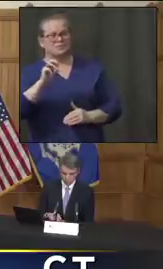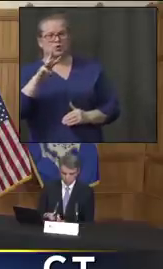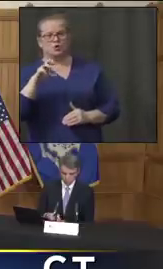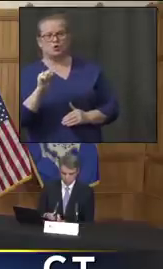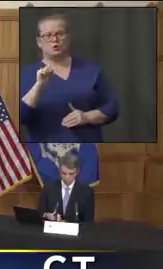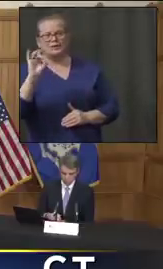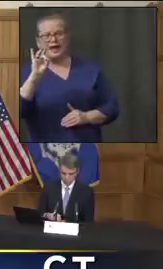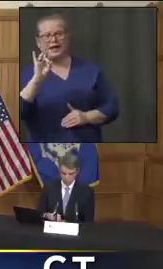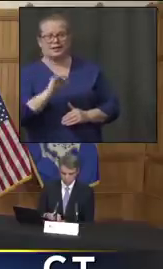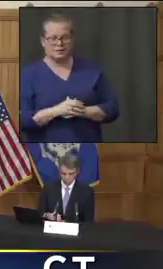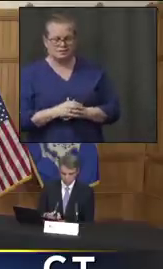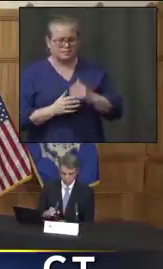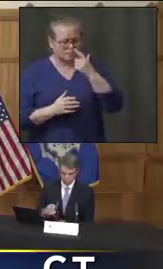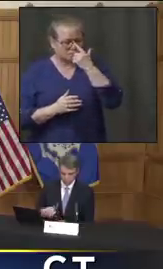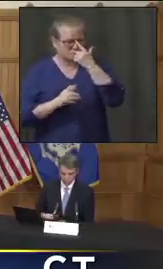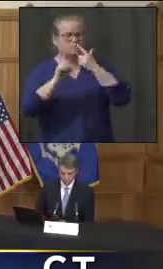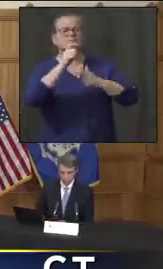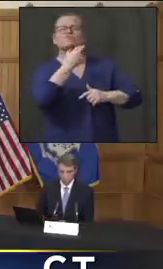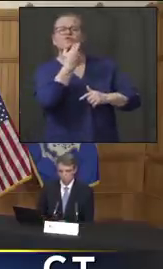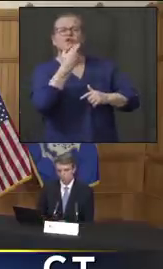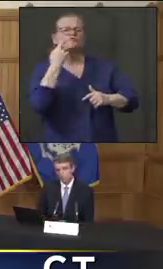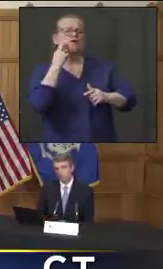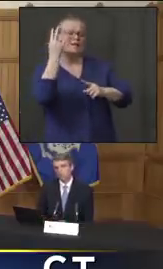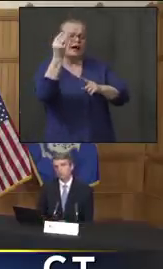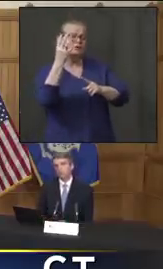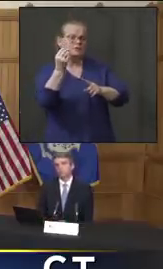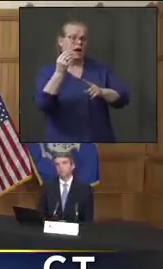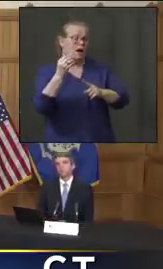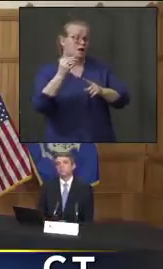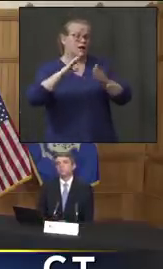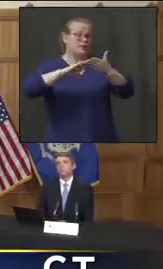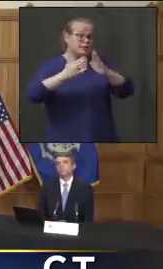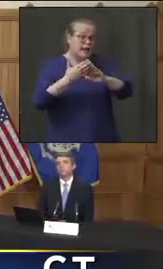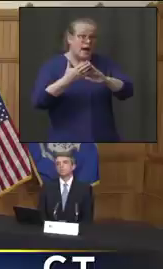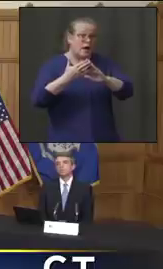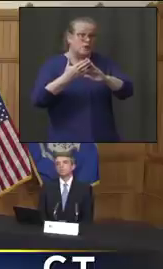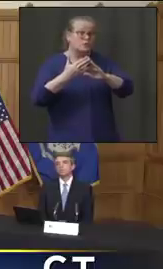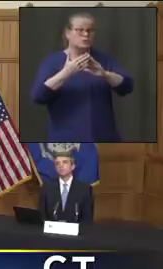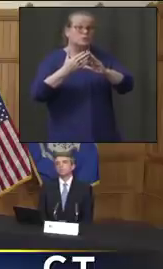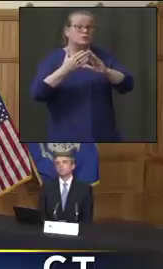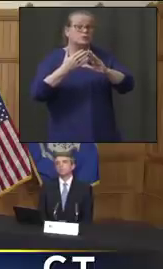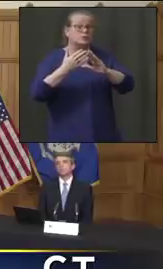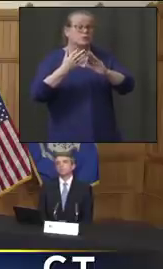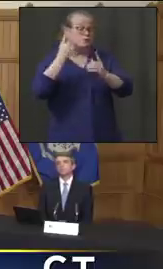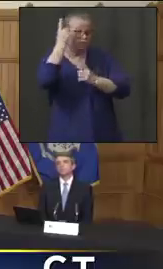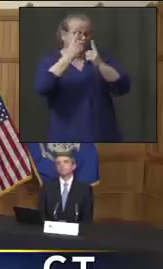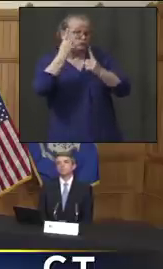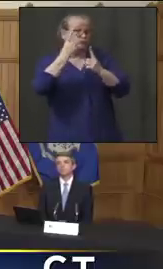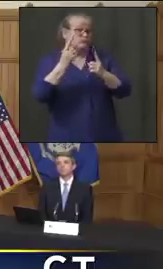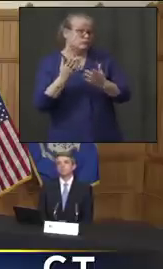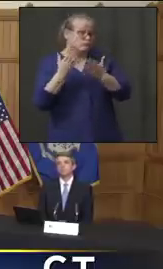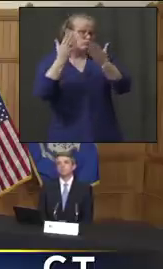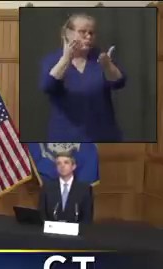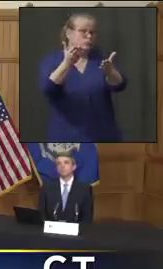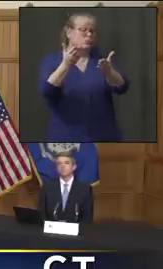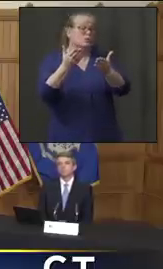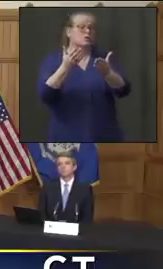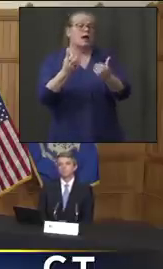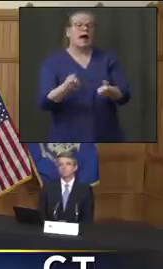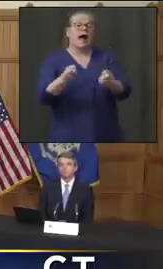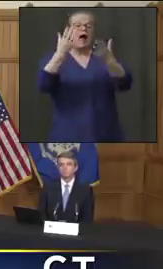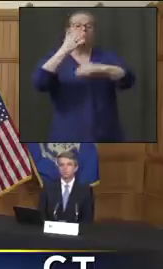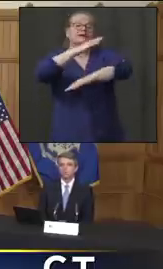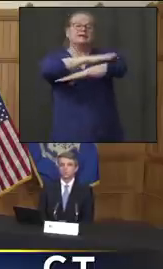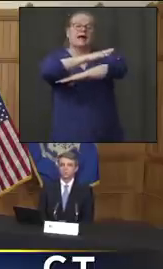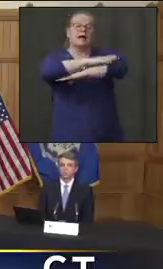For outdoor restaurants, are you considering recommending to towns and cities that they loosen their restriction on tables being so many feet from the street, so